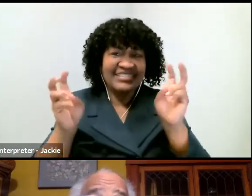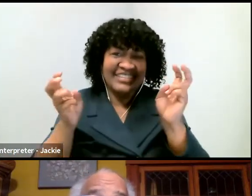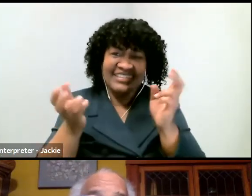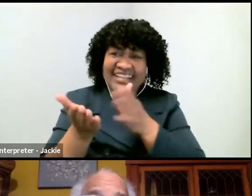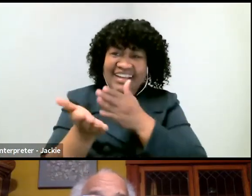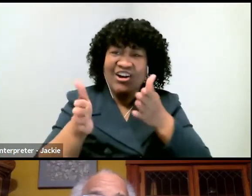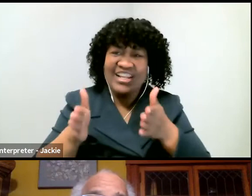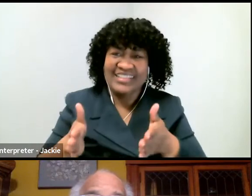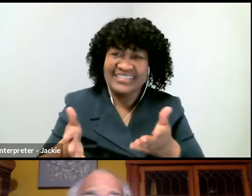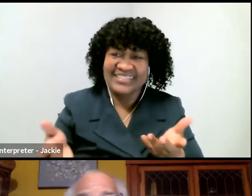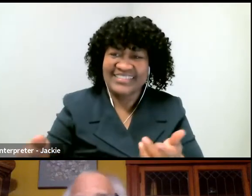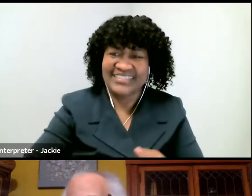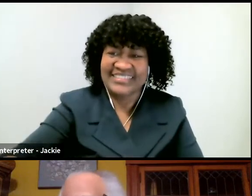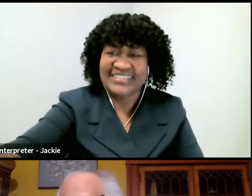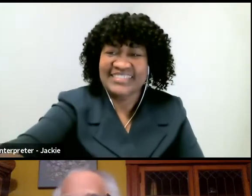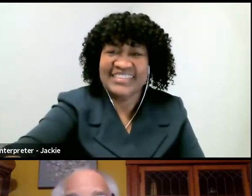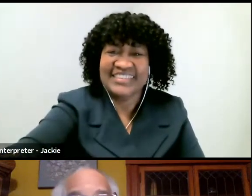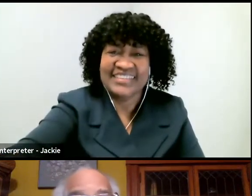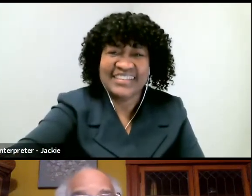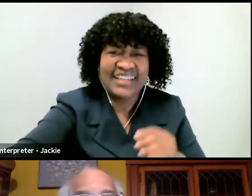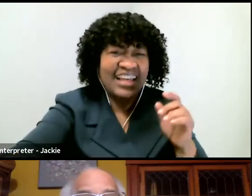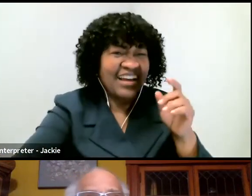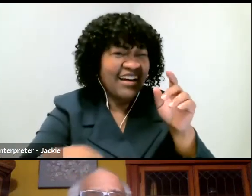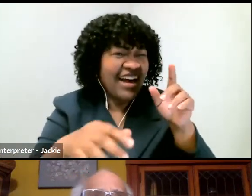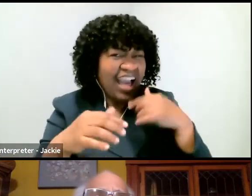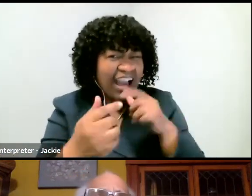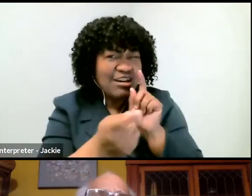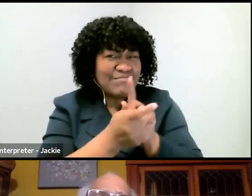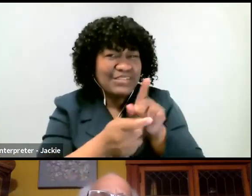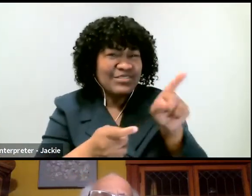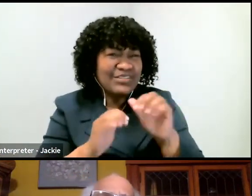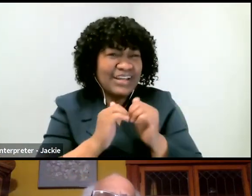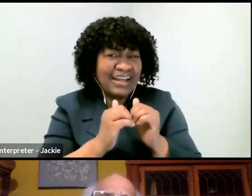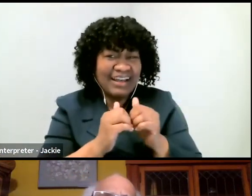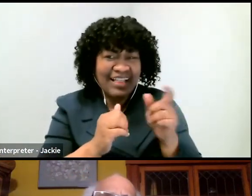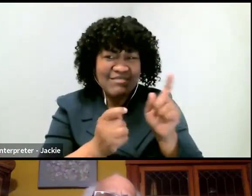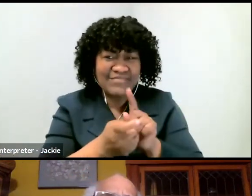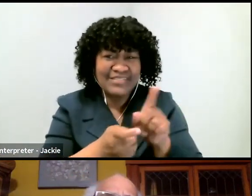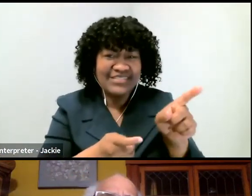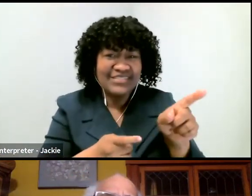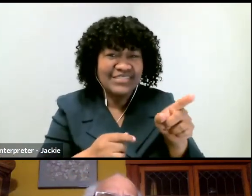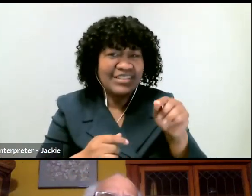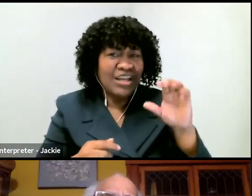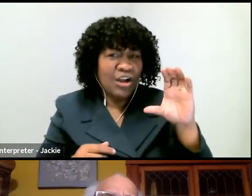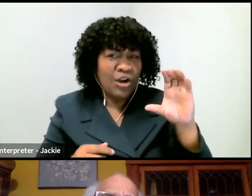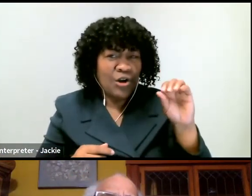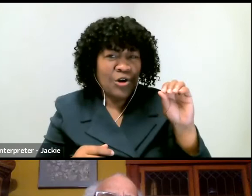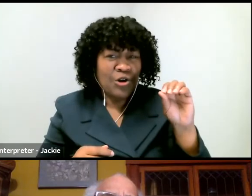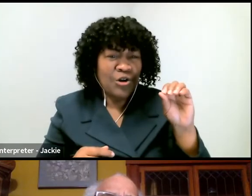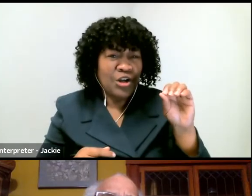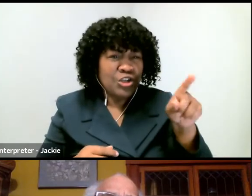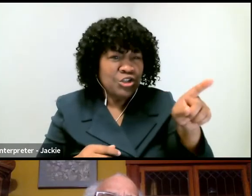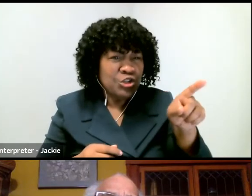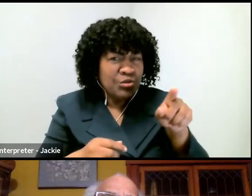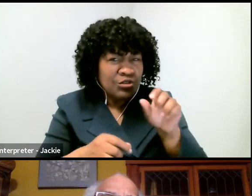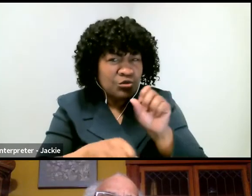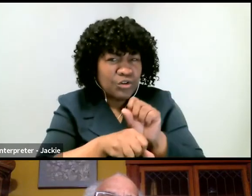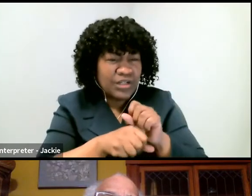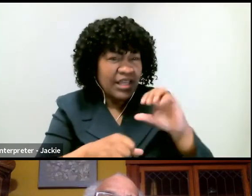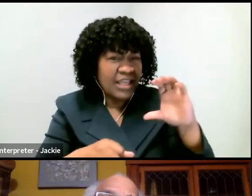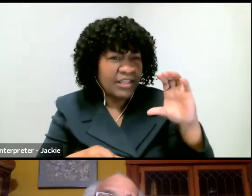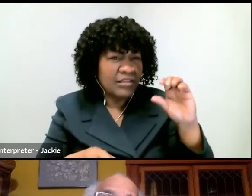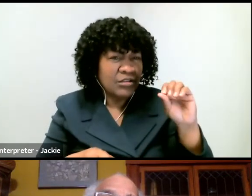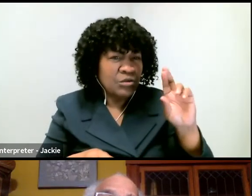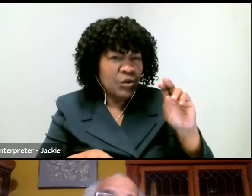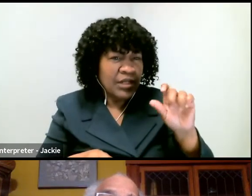Well, Cecil, how did we meet? You were at Cornell running a reading series